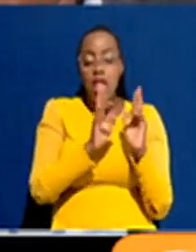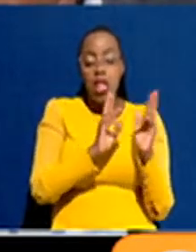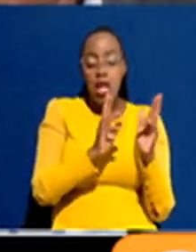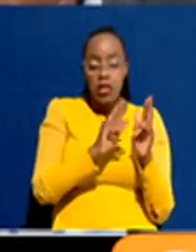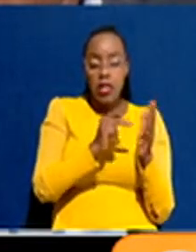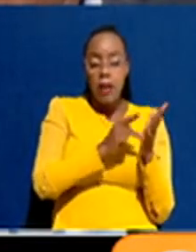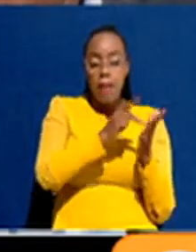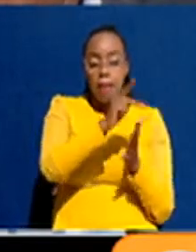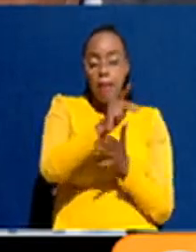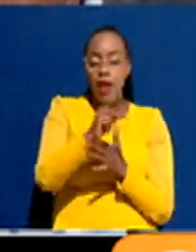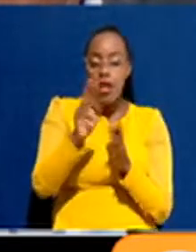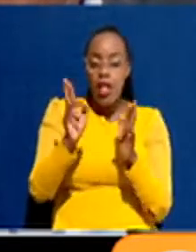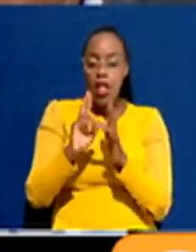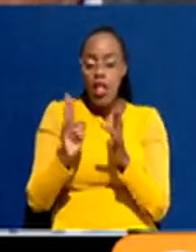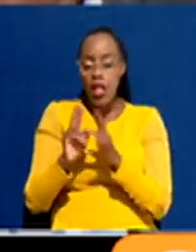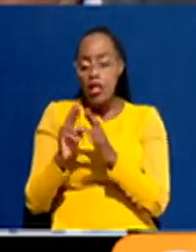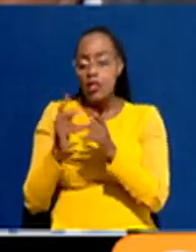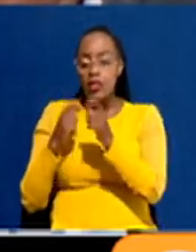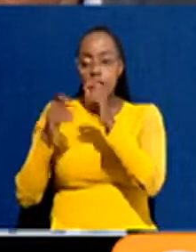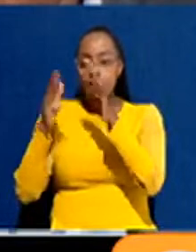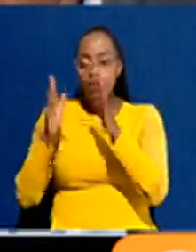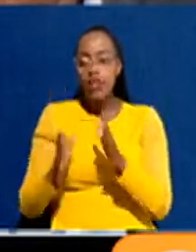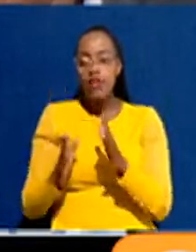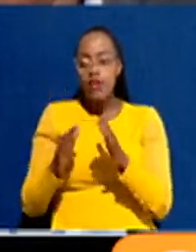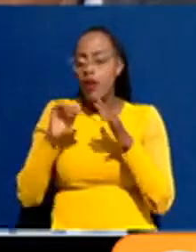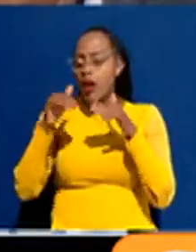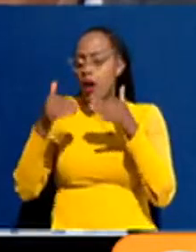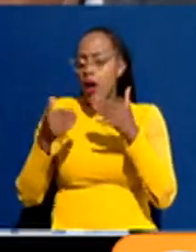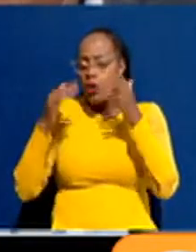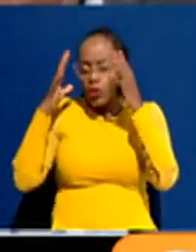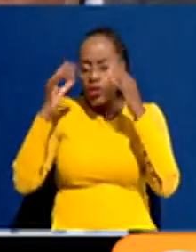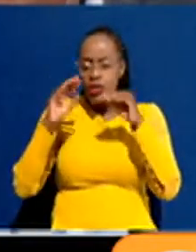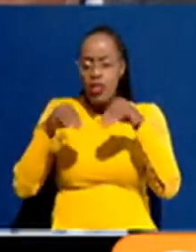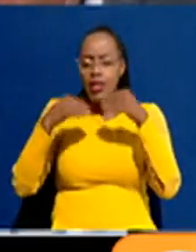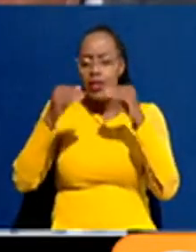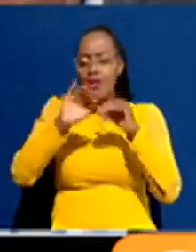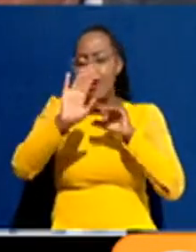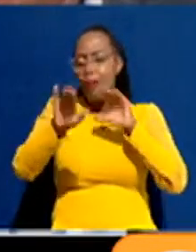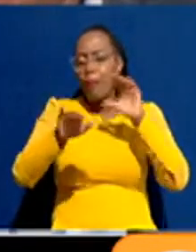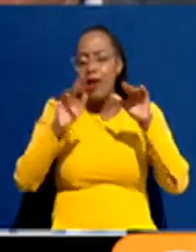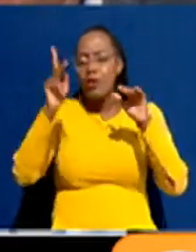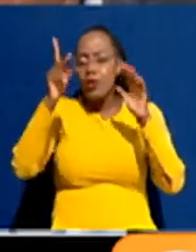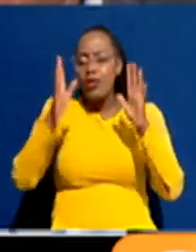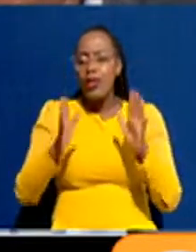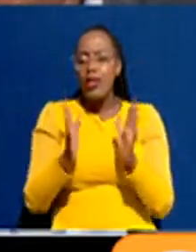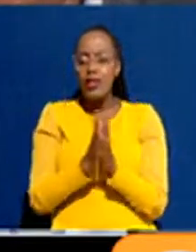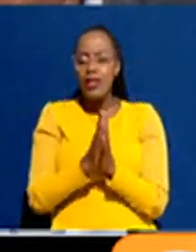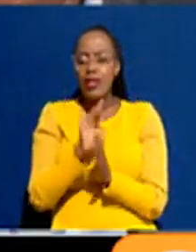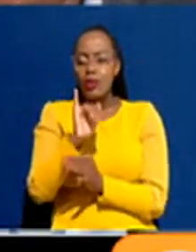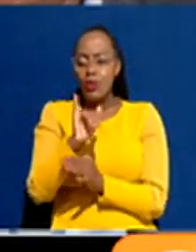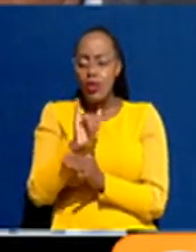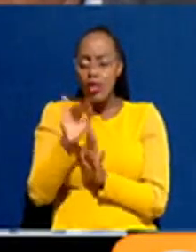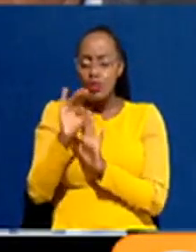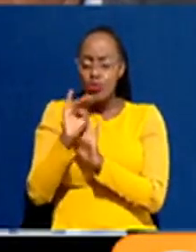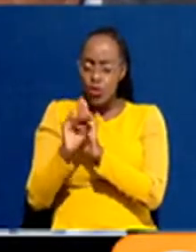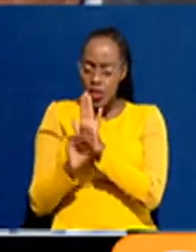seller principle to determine how land is given back to Kenyans. And to that